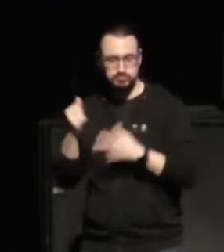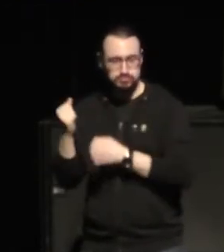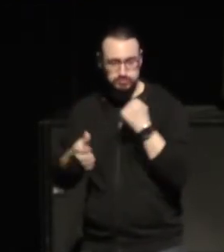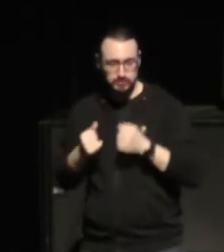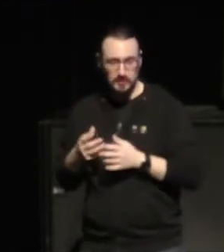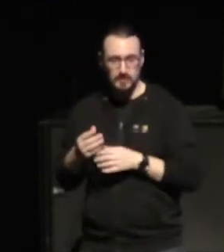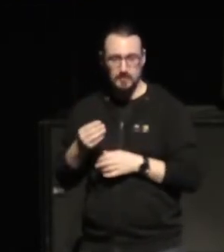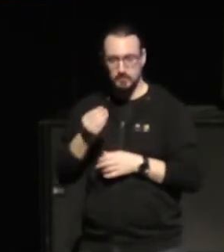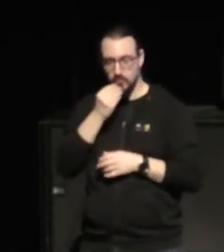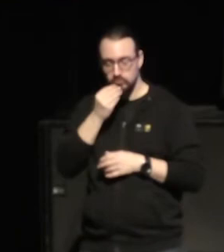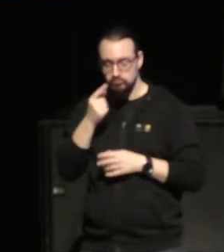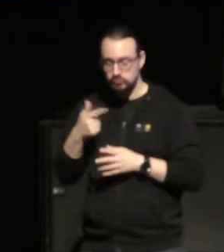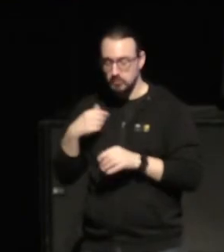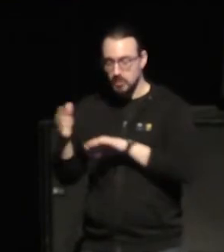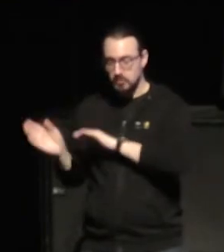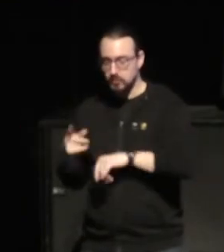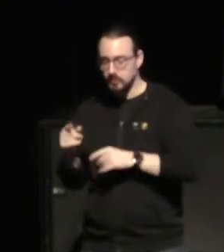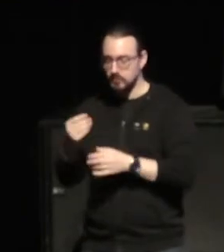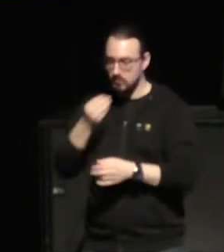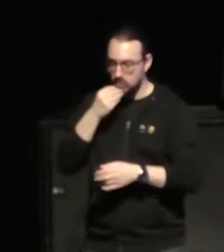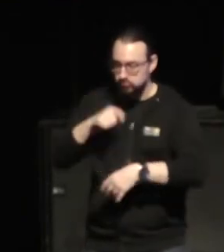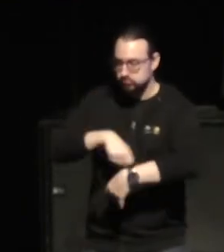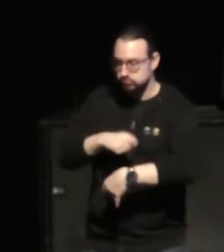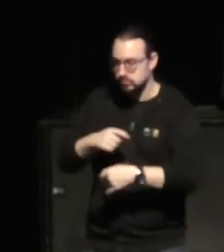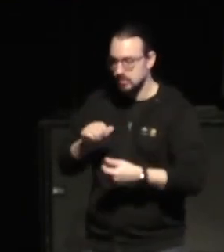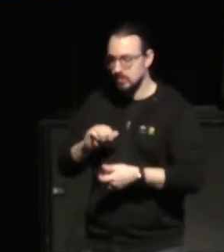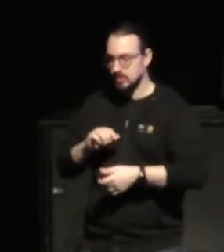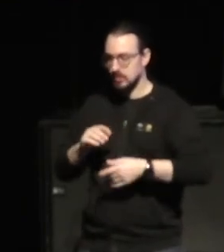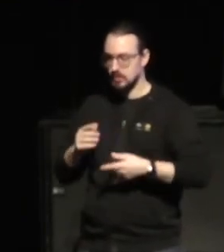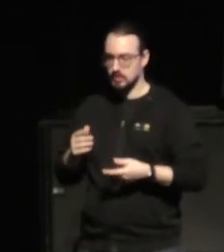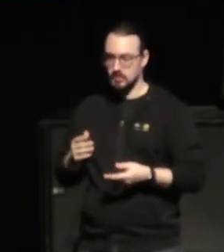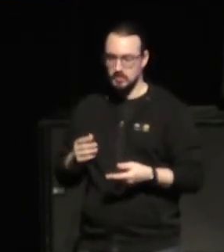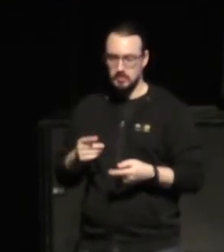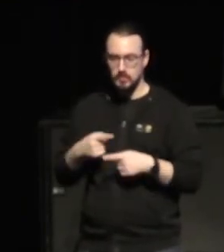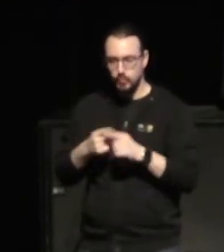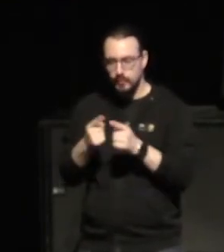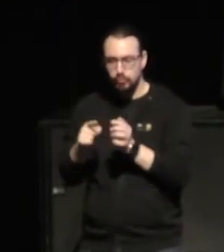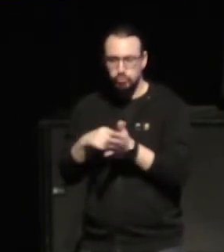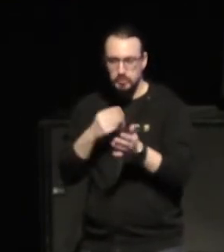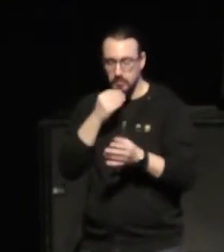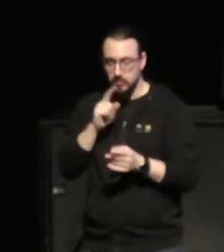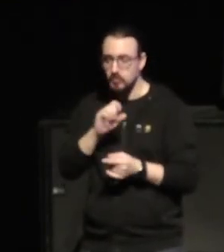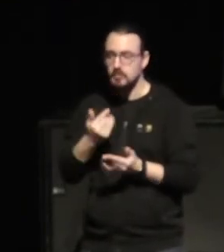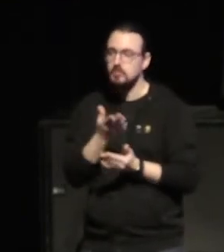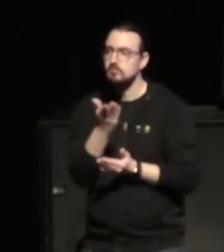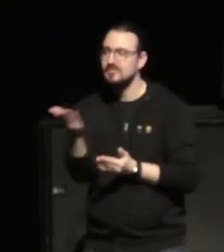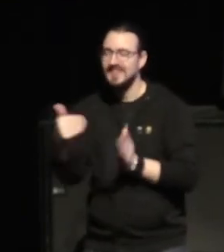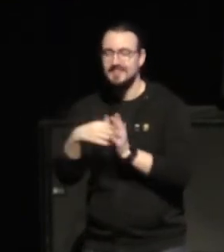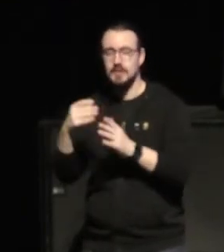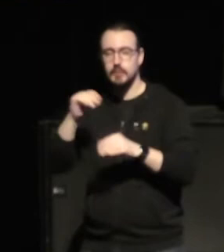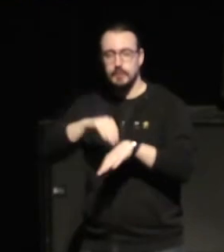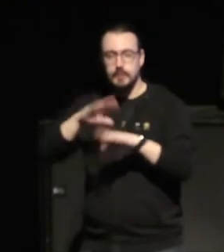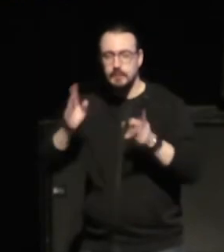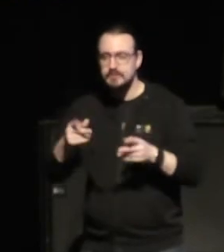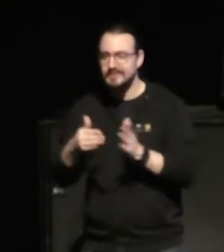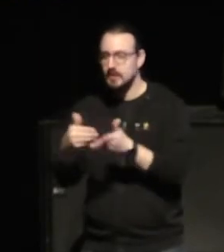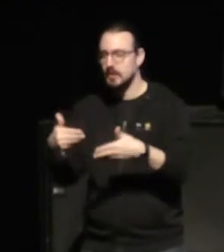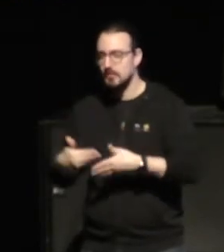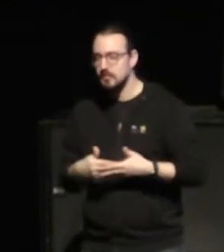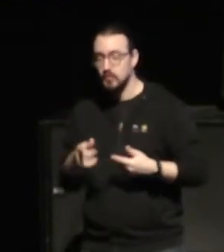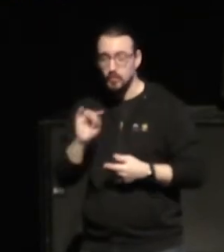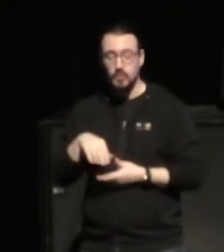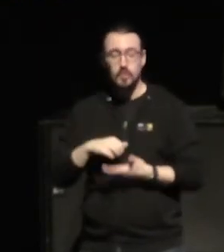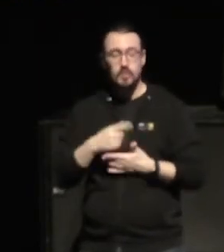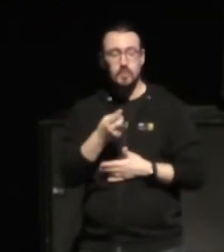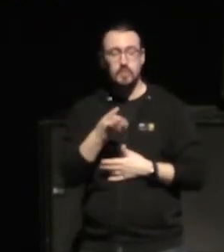and they produce like meal, the porridge meal, things, and give the hospital the babies. And there are some,